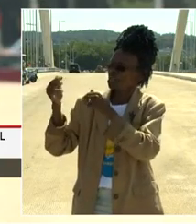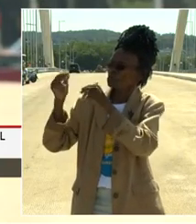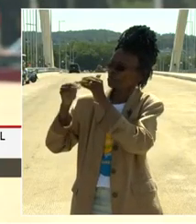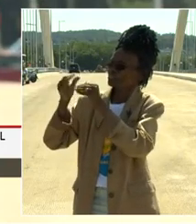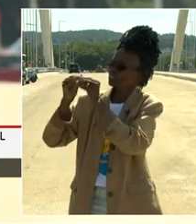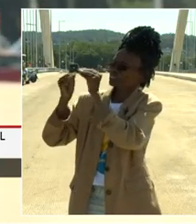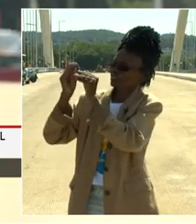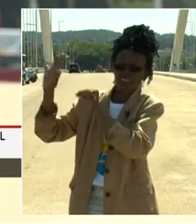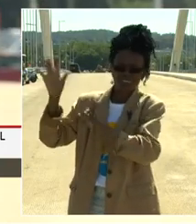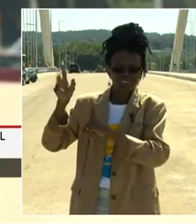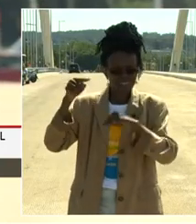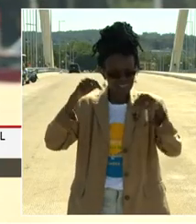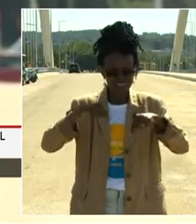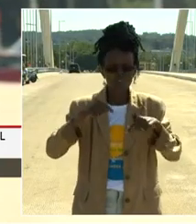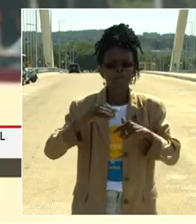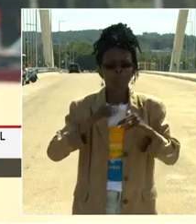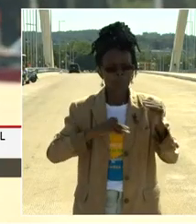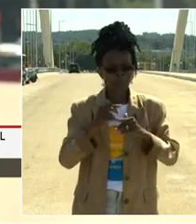particular crossing.